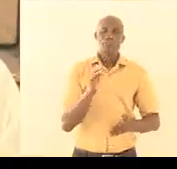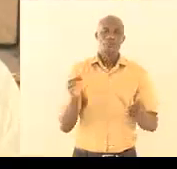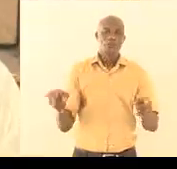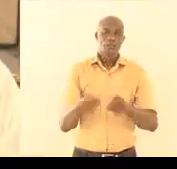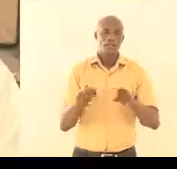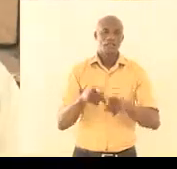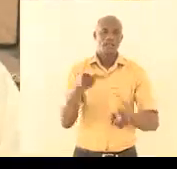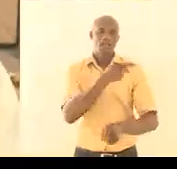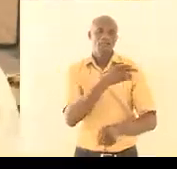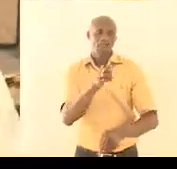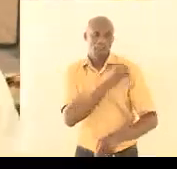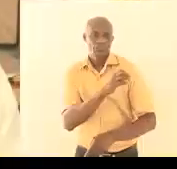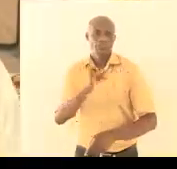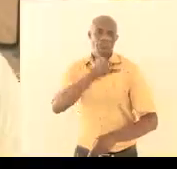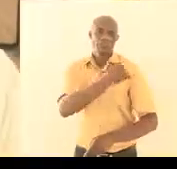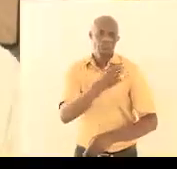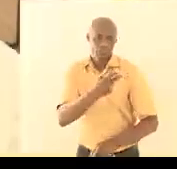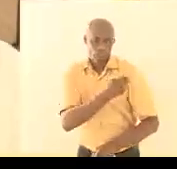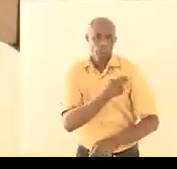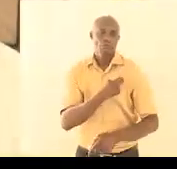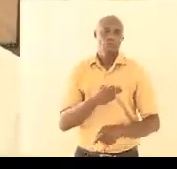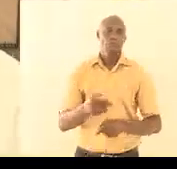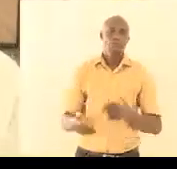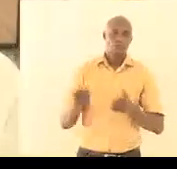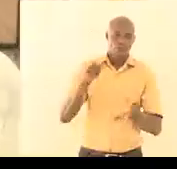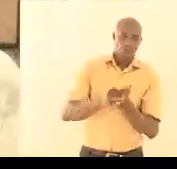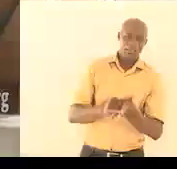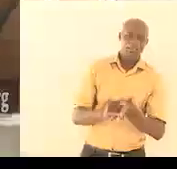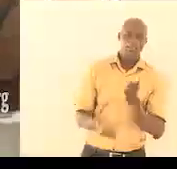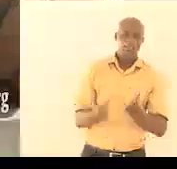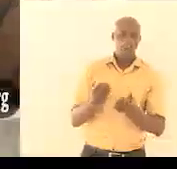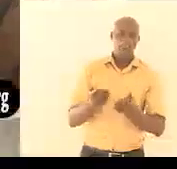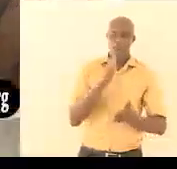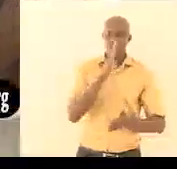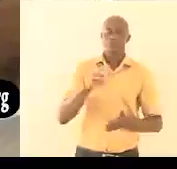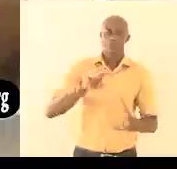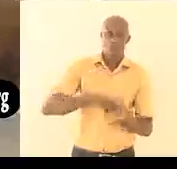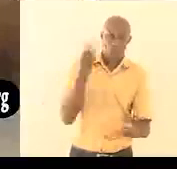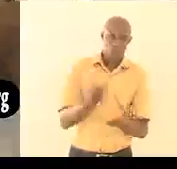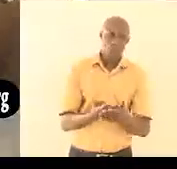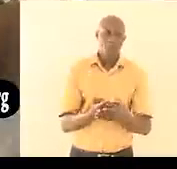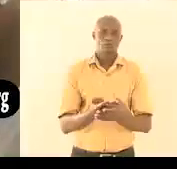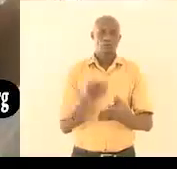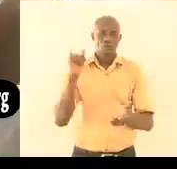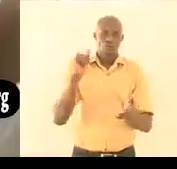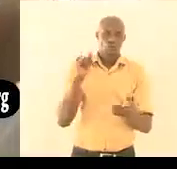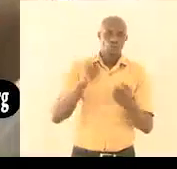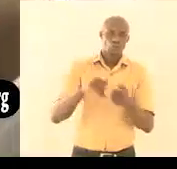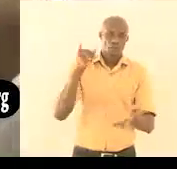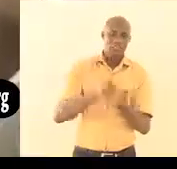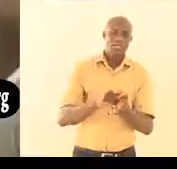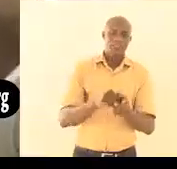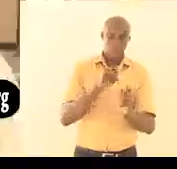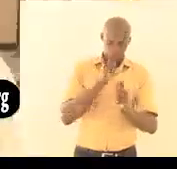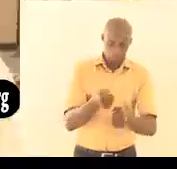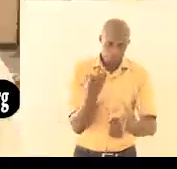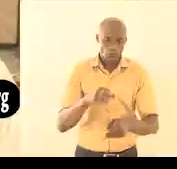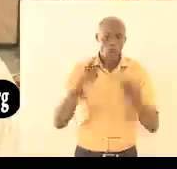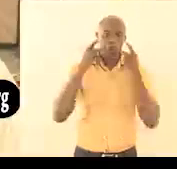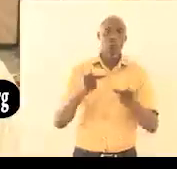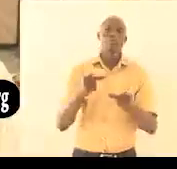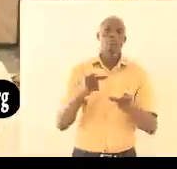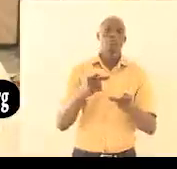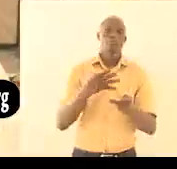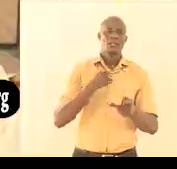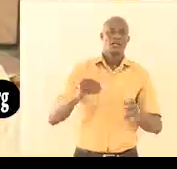John, witnesses of the resurrection. That we may be witnesses of that gift of peace. That we may stretch our hands